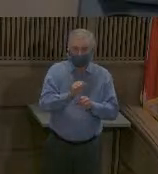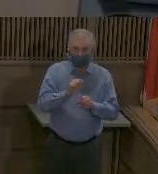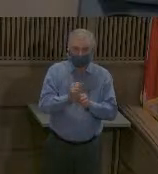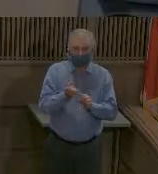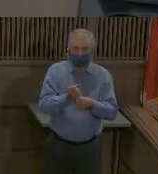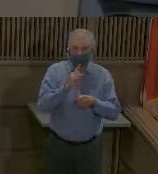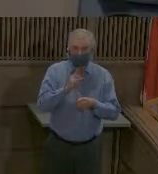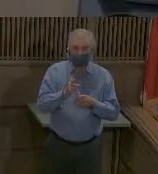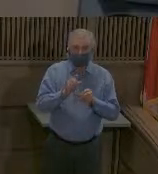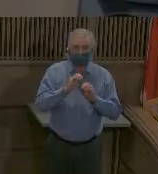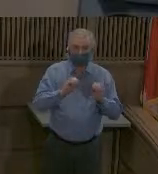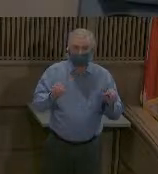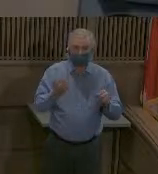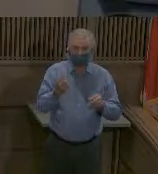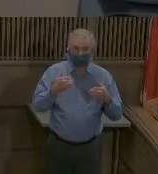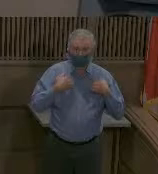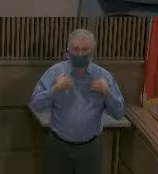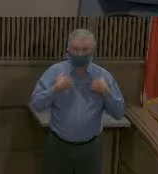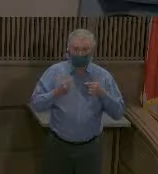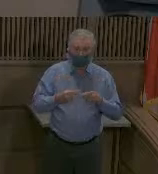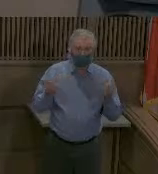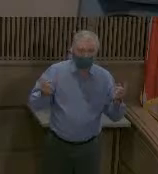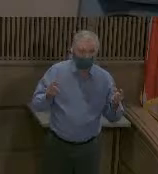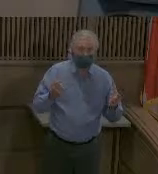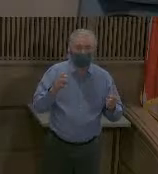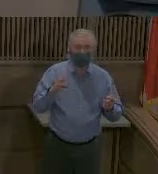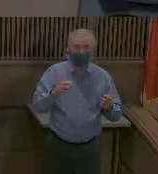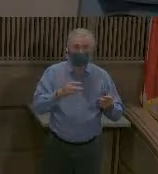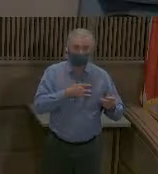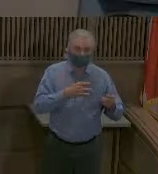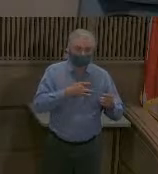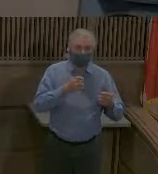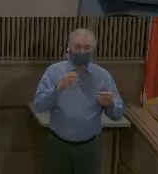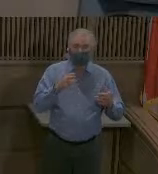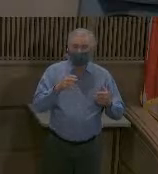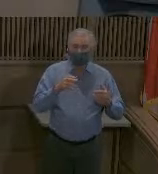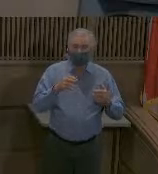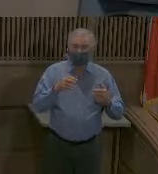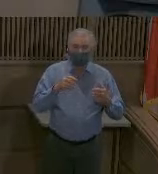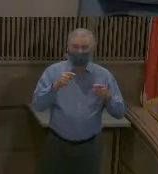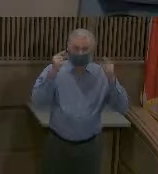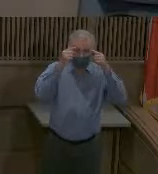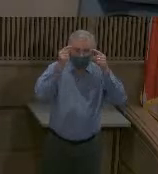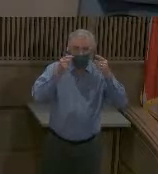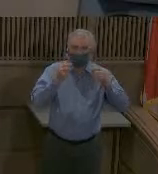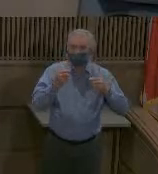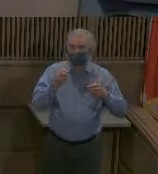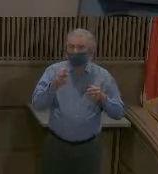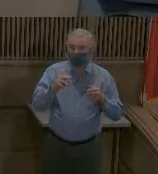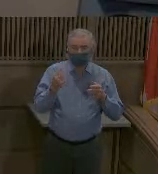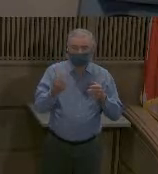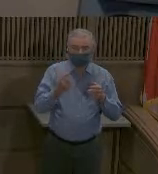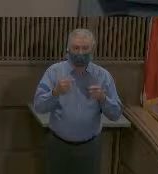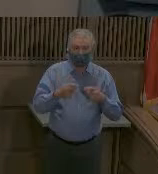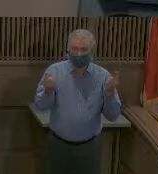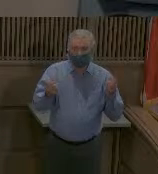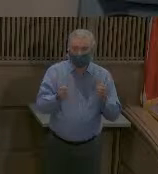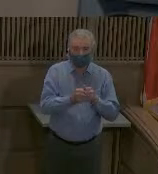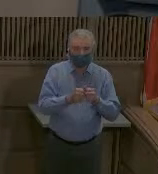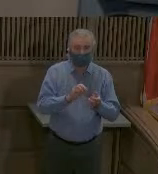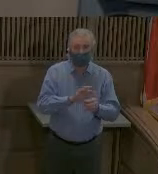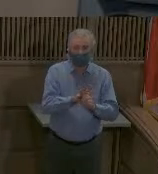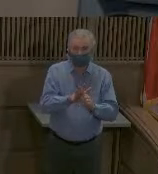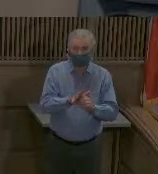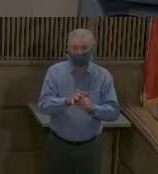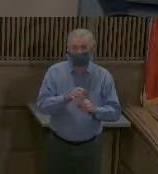make sure that nobody has, if someone does have an immediate and spontaneous allergic reaction to the vaccine, his job is to take